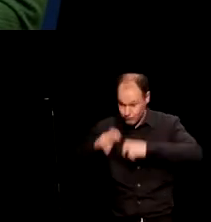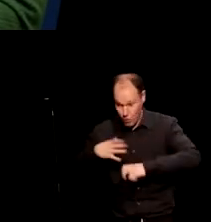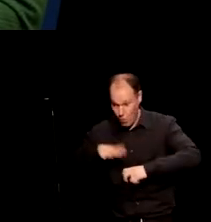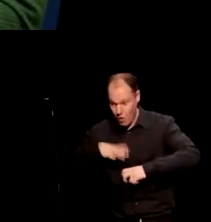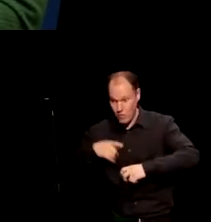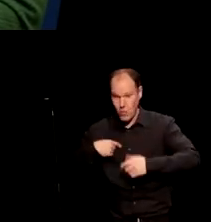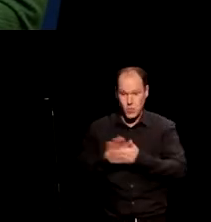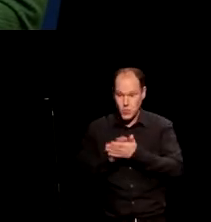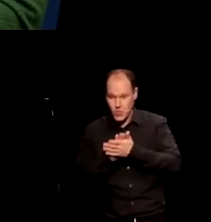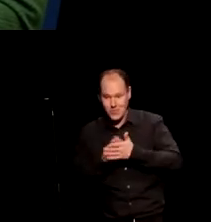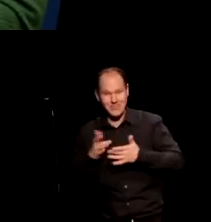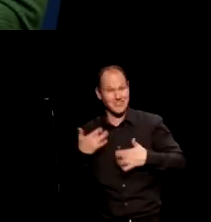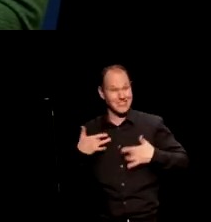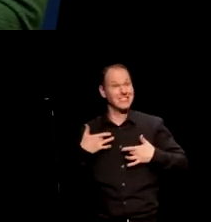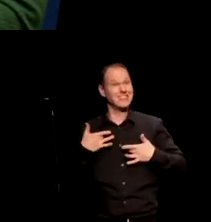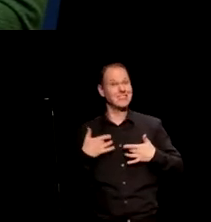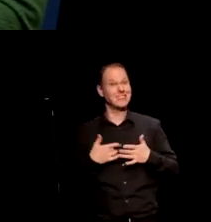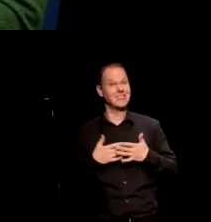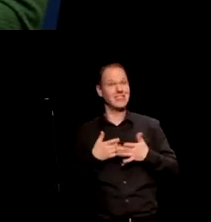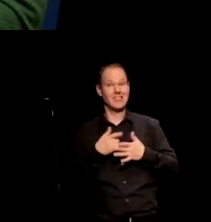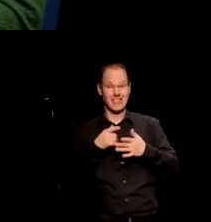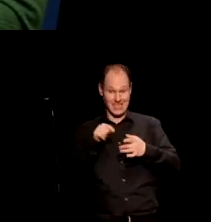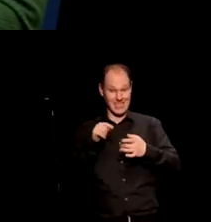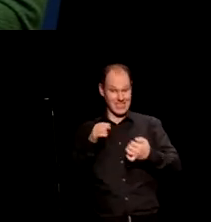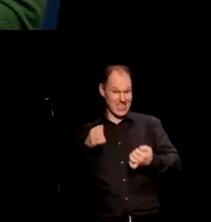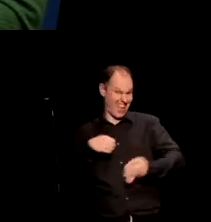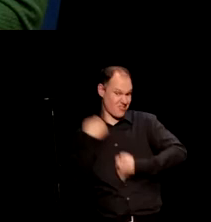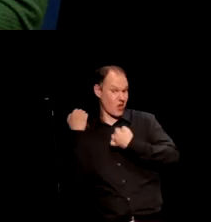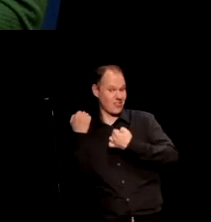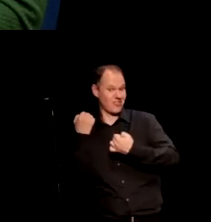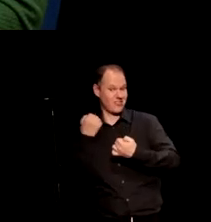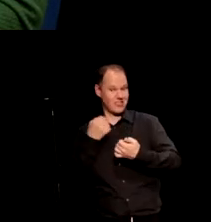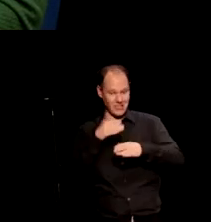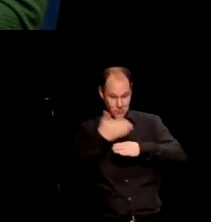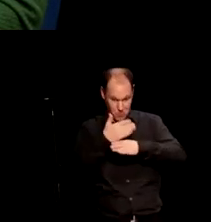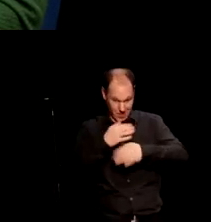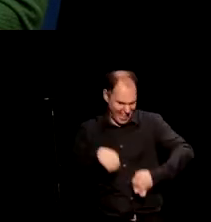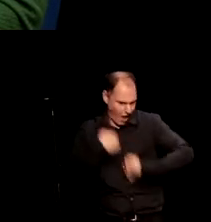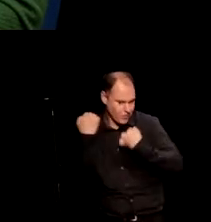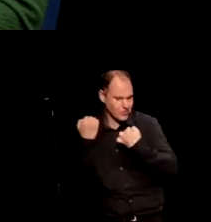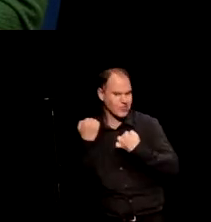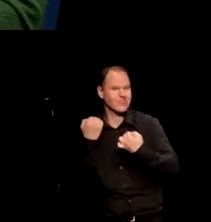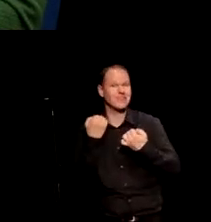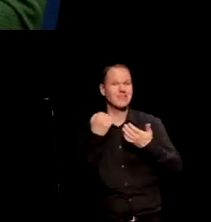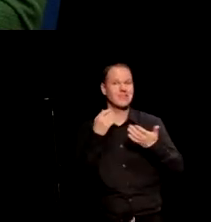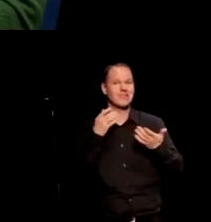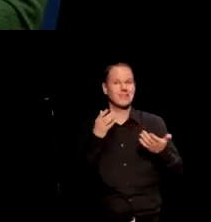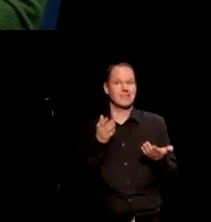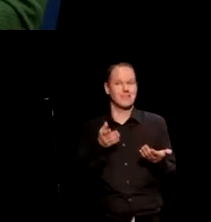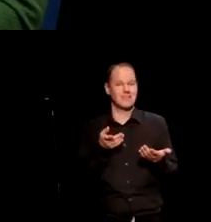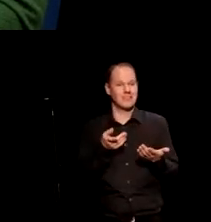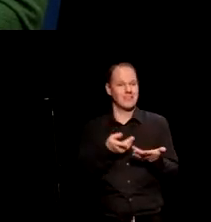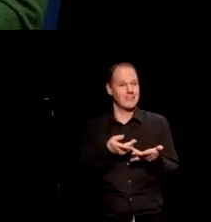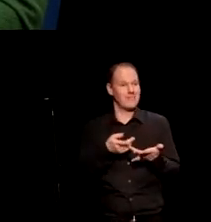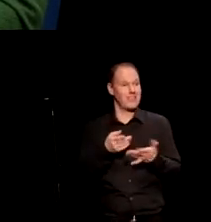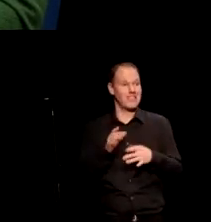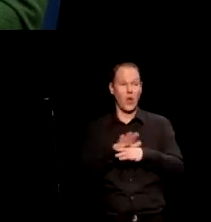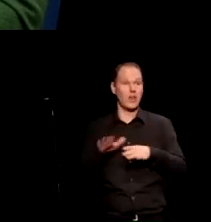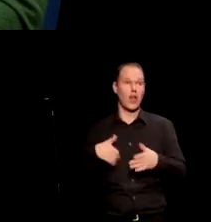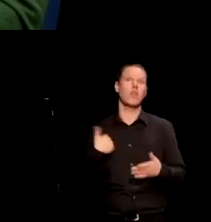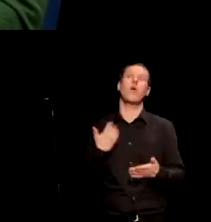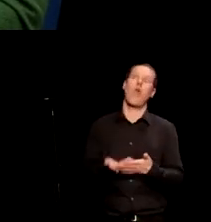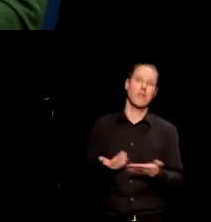the network. You know, they belong to us, and it's for us to be in the spaces. I know it's not taken us far too long, it's